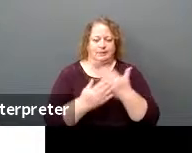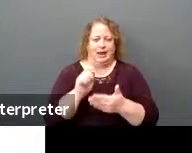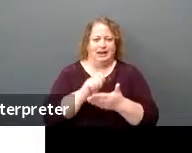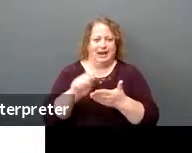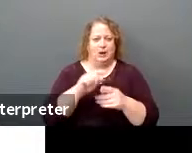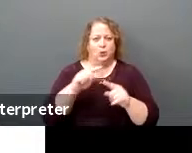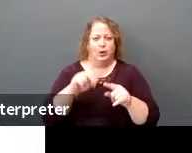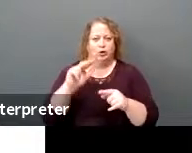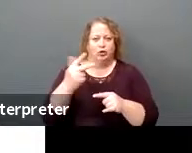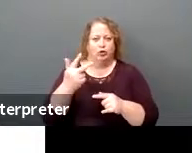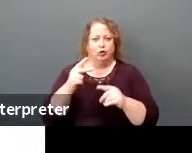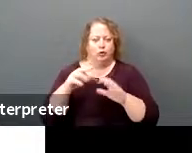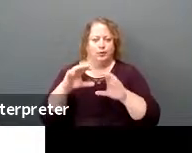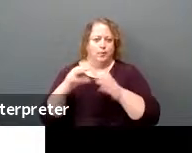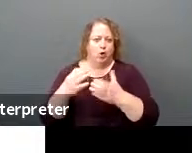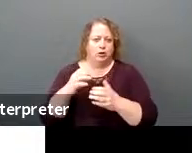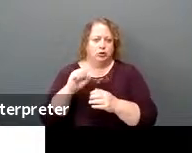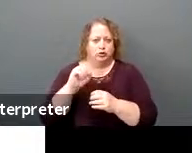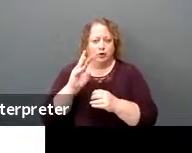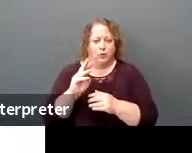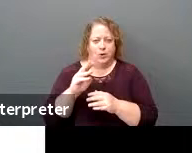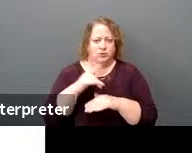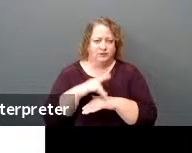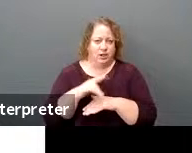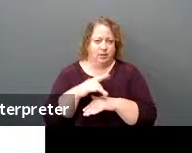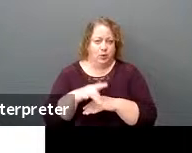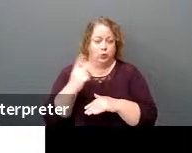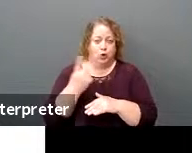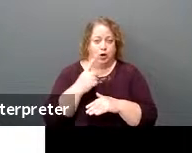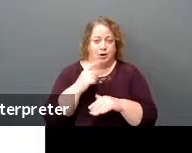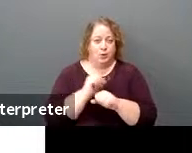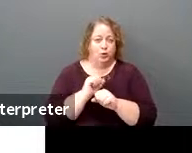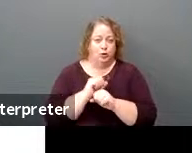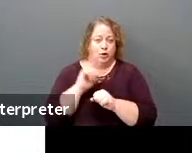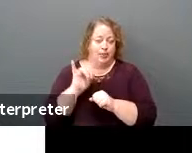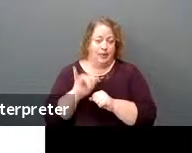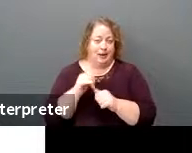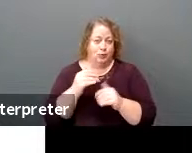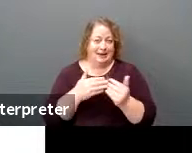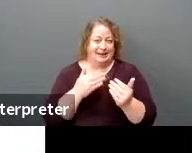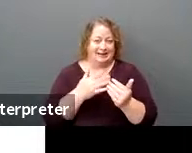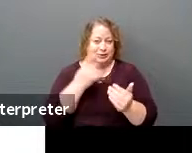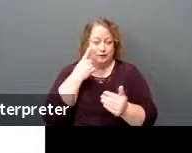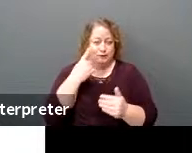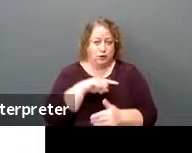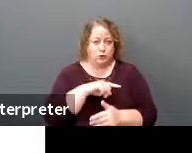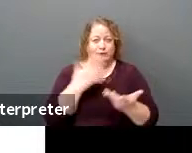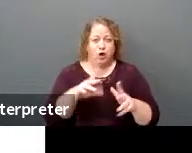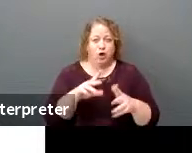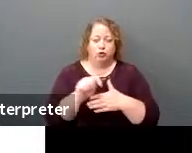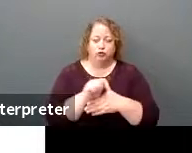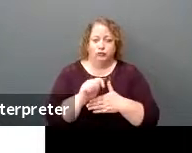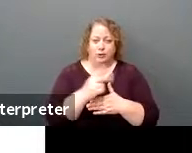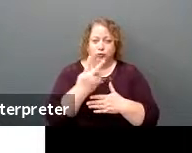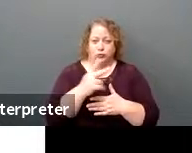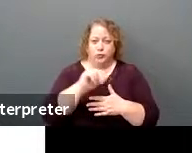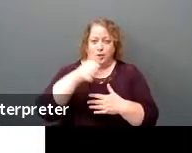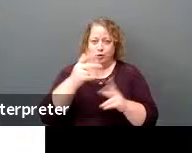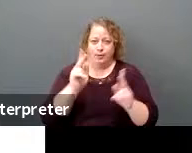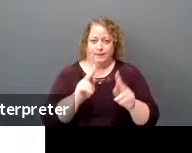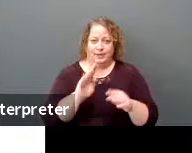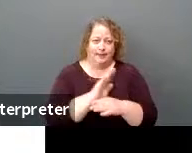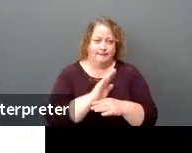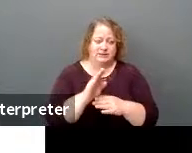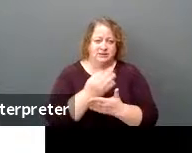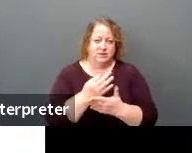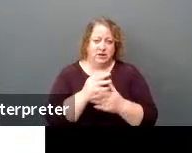third-party software was available. So we've already started working on the third-party software to make it easier for us, and we've already cross-trained 2 people in the business and finance